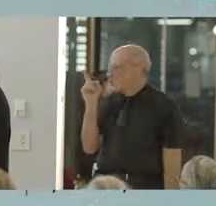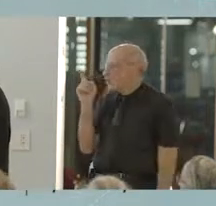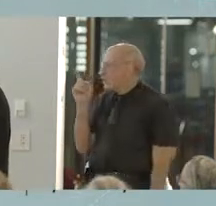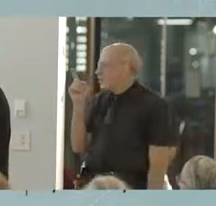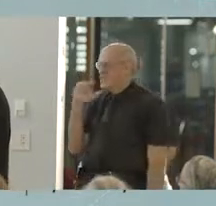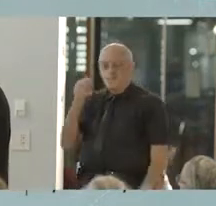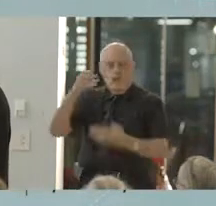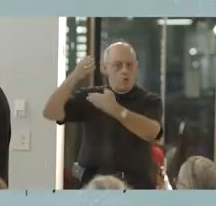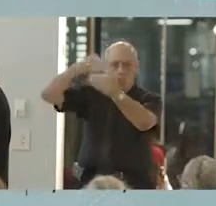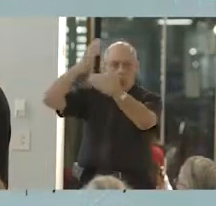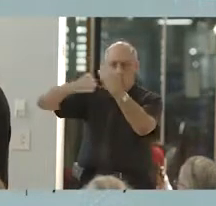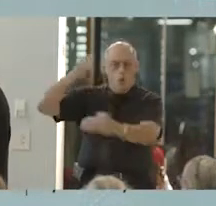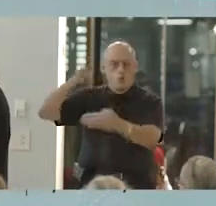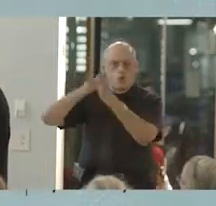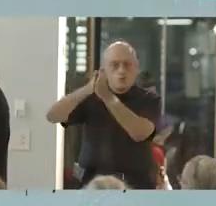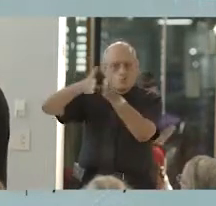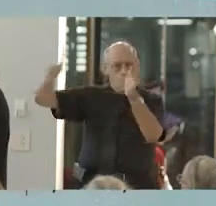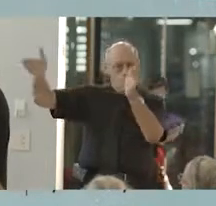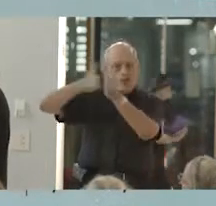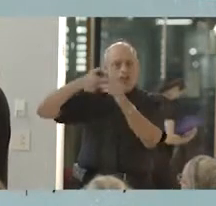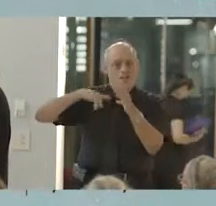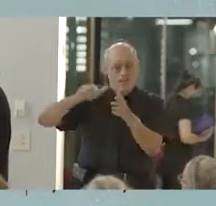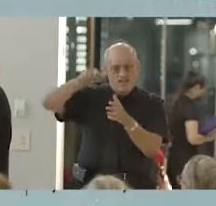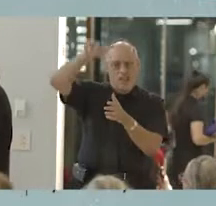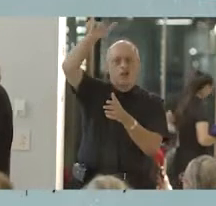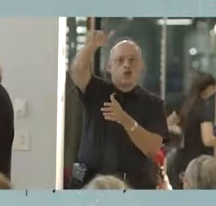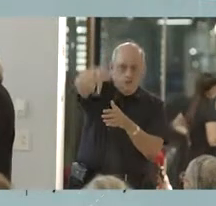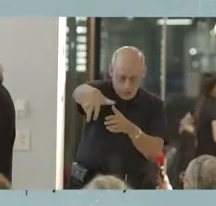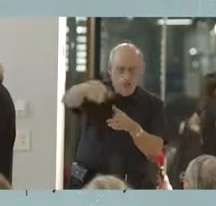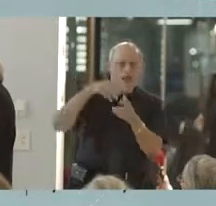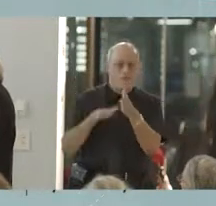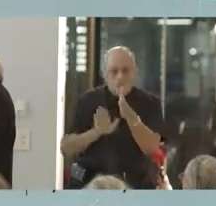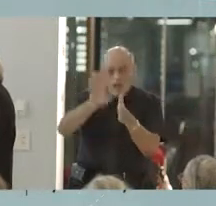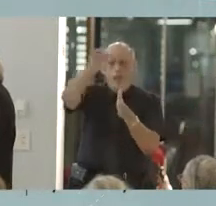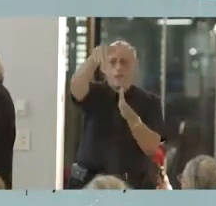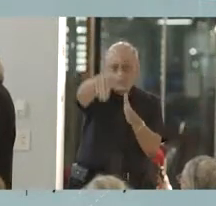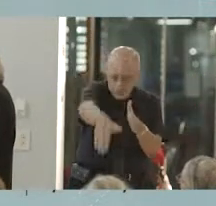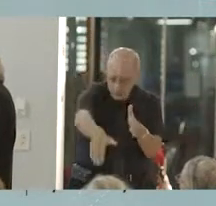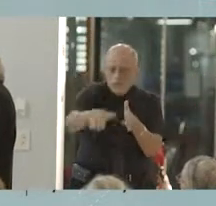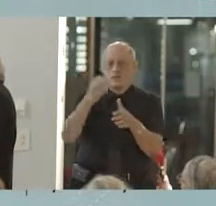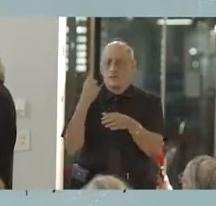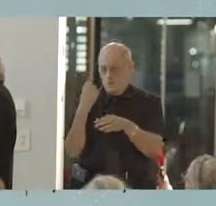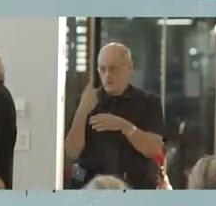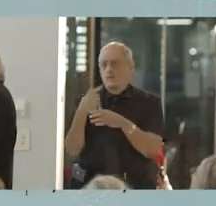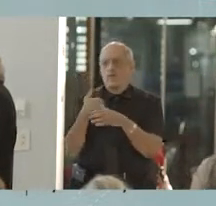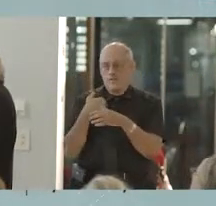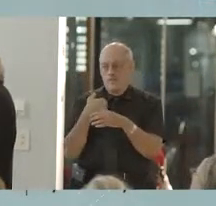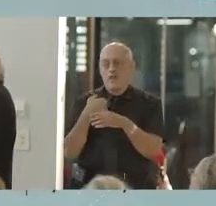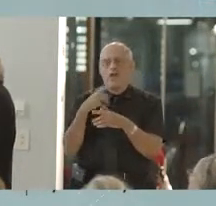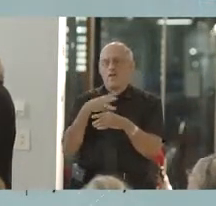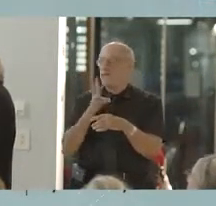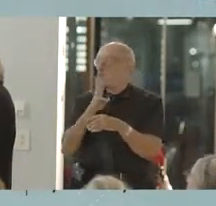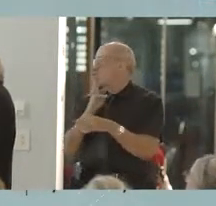not a wall. It's wide, right? There's stairs up and over. There are ramps up and over. There's